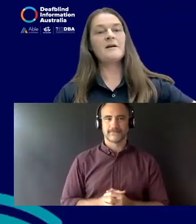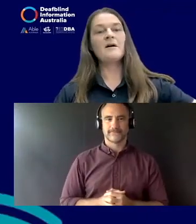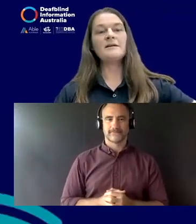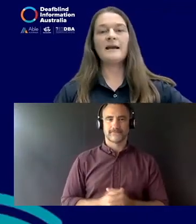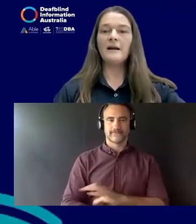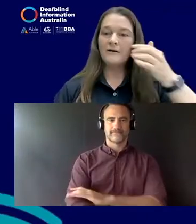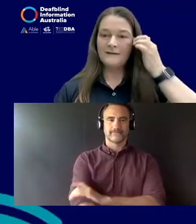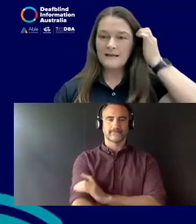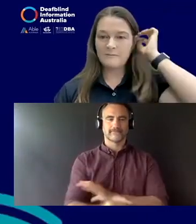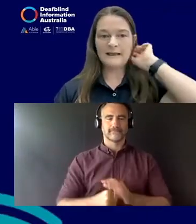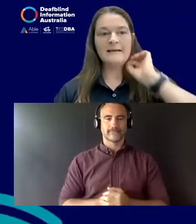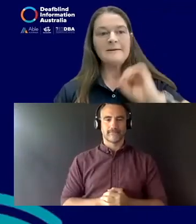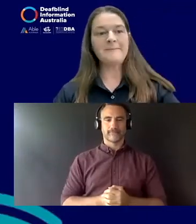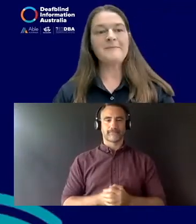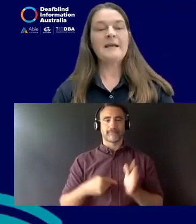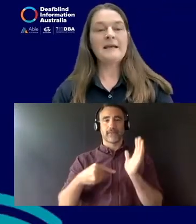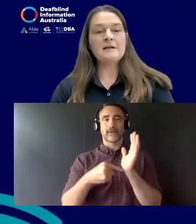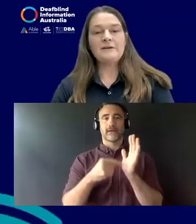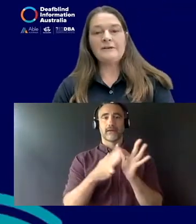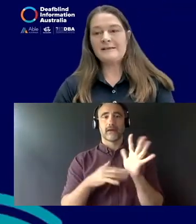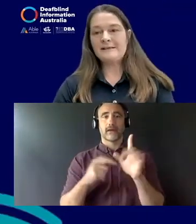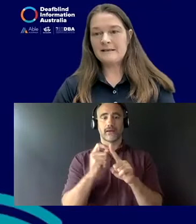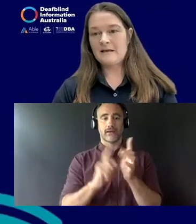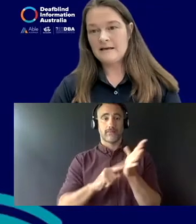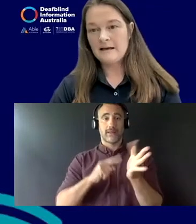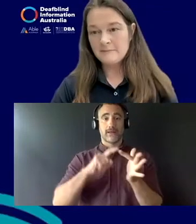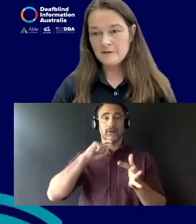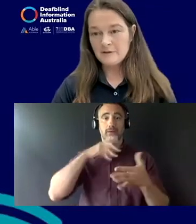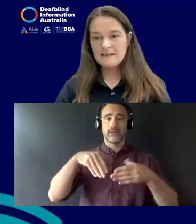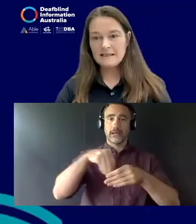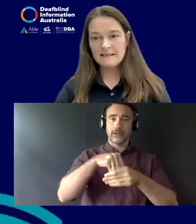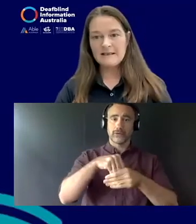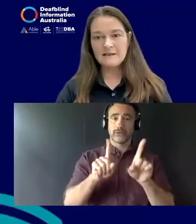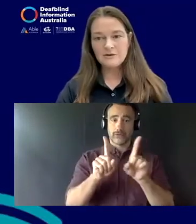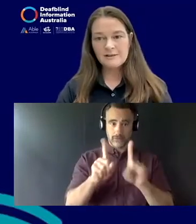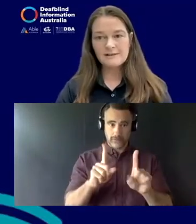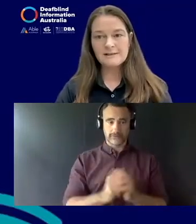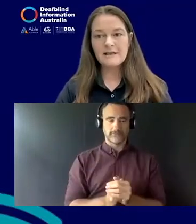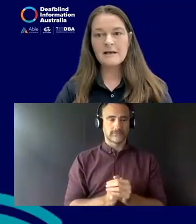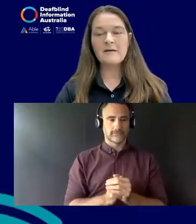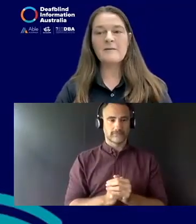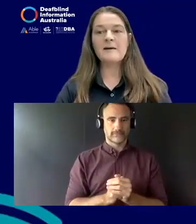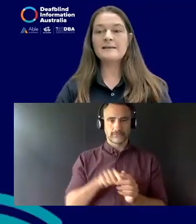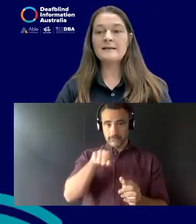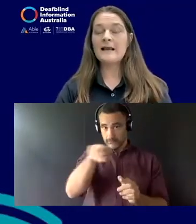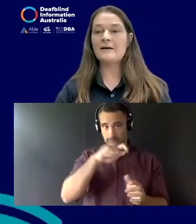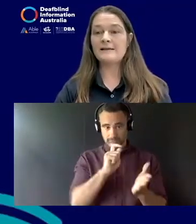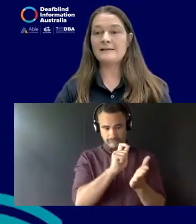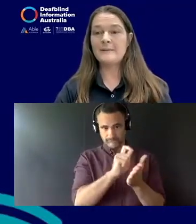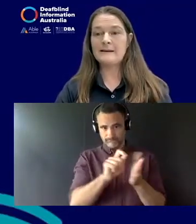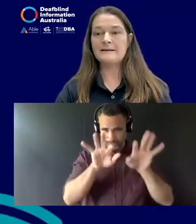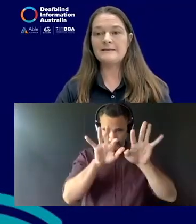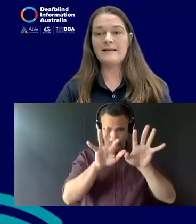The content of the template includes documenting the interests of the person and how